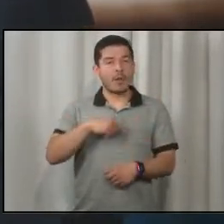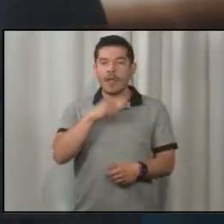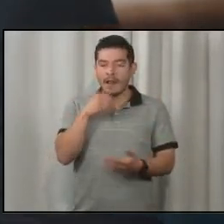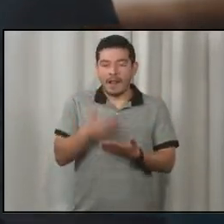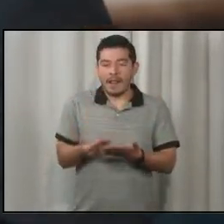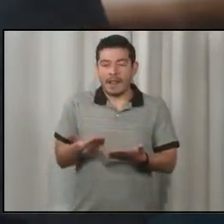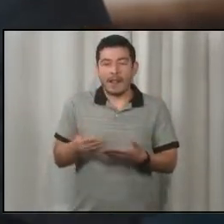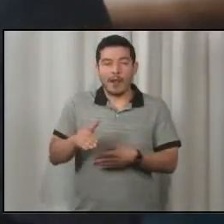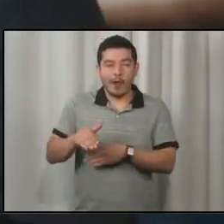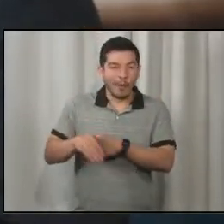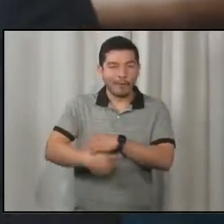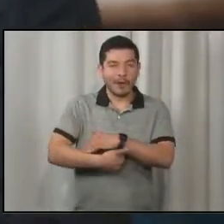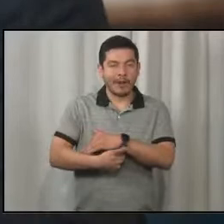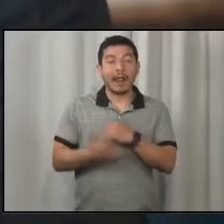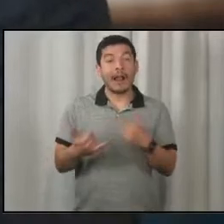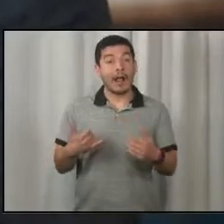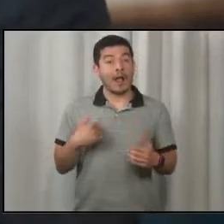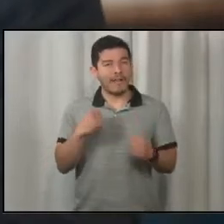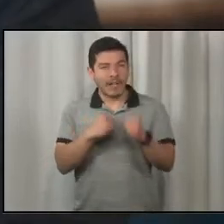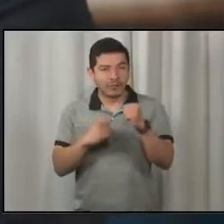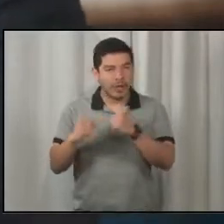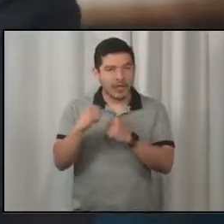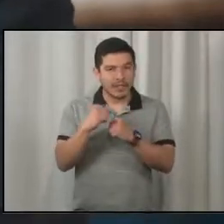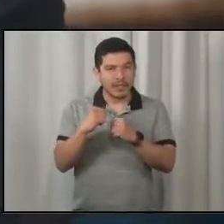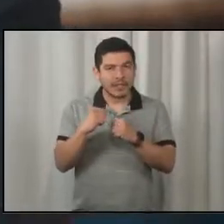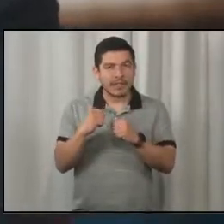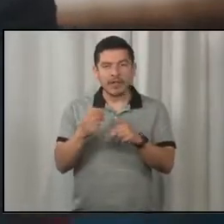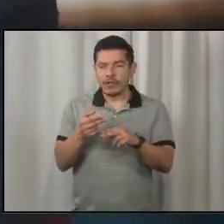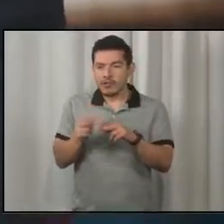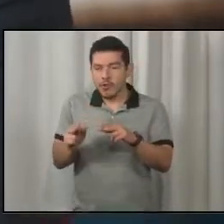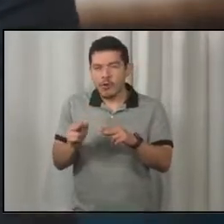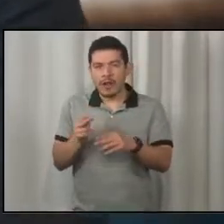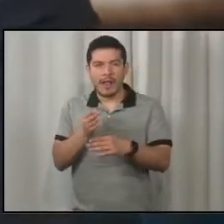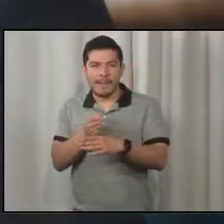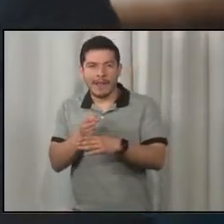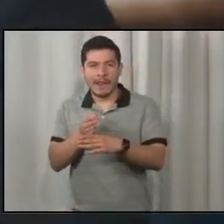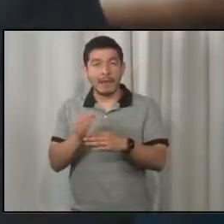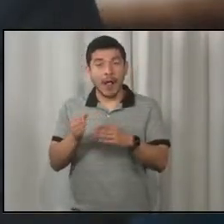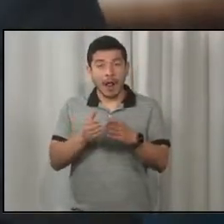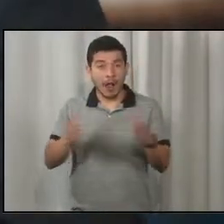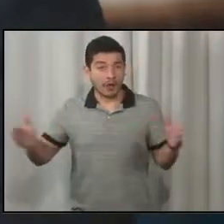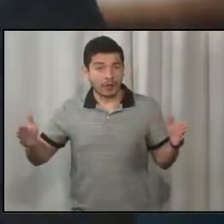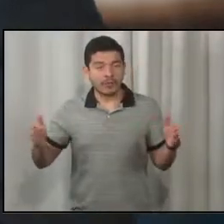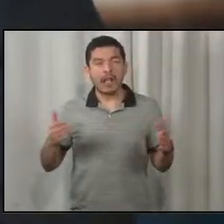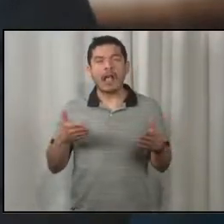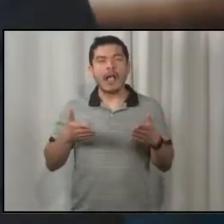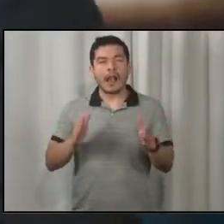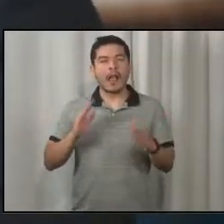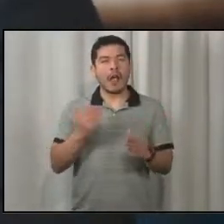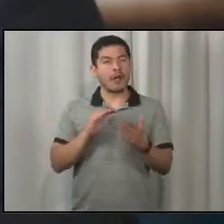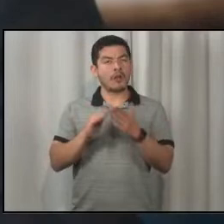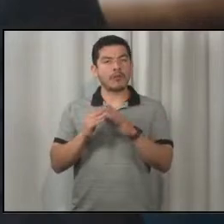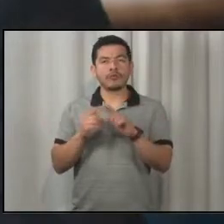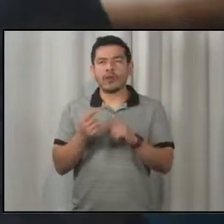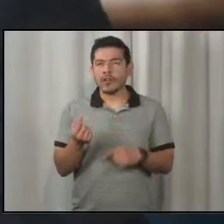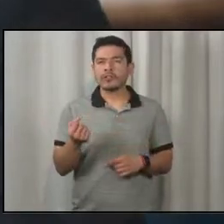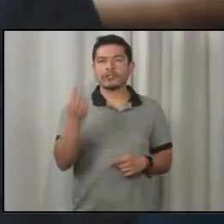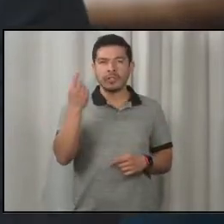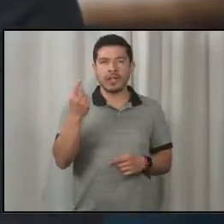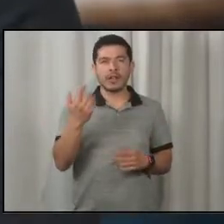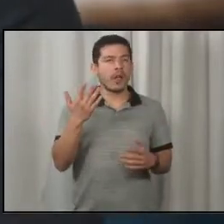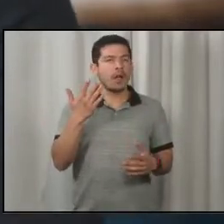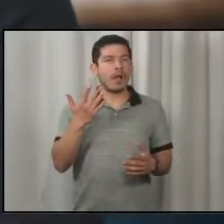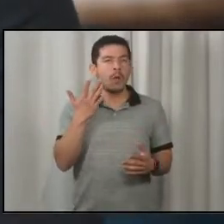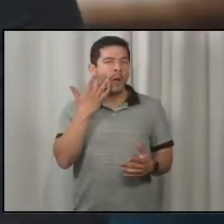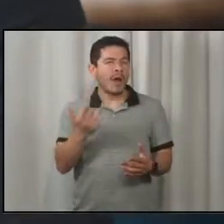overnight, and by having a strategy, immediate, short, medium, long term, it allows our community to understand why